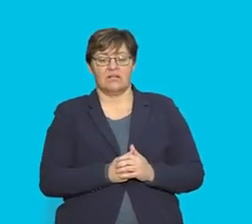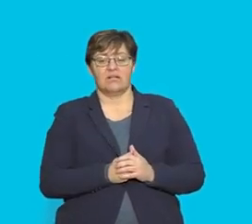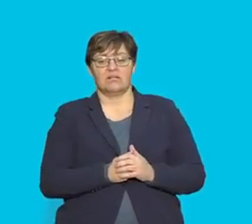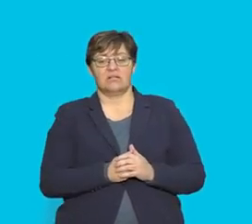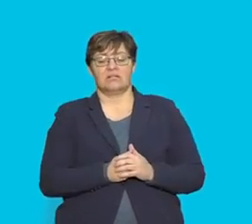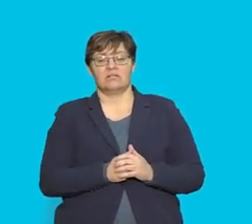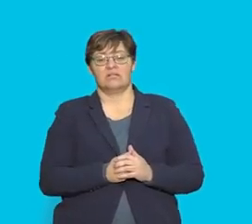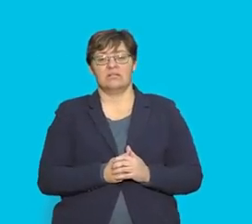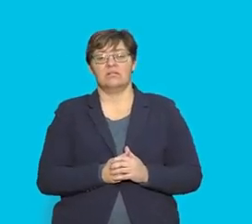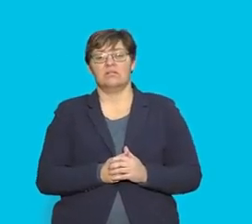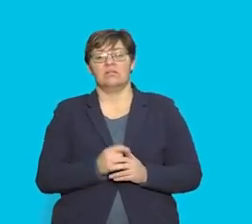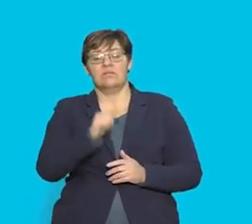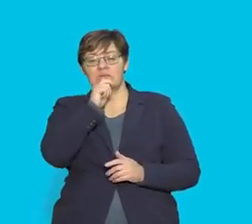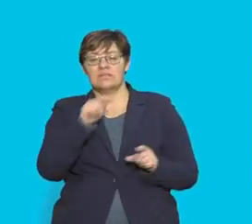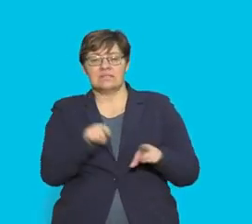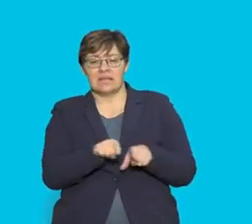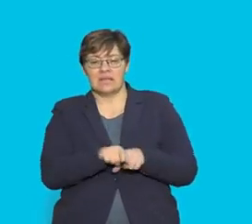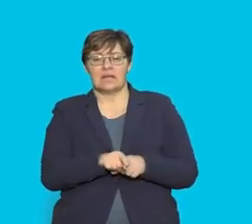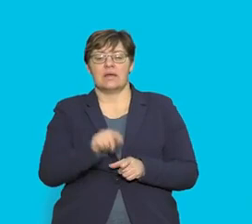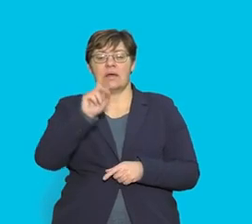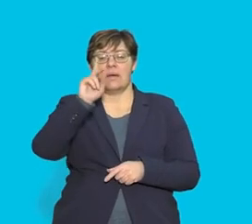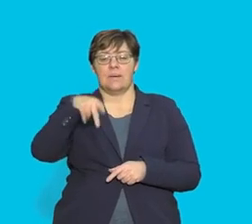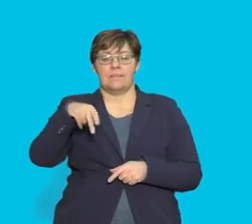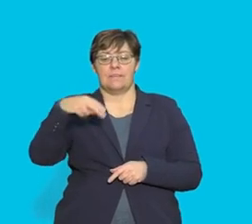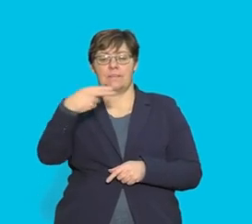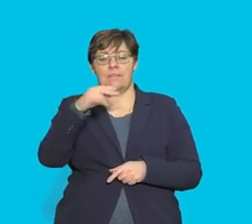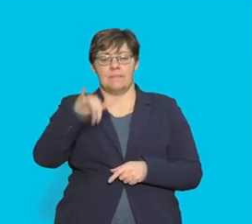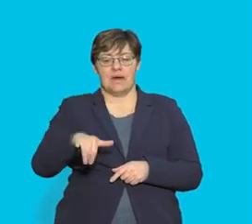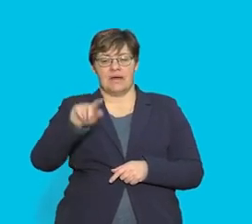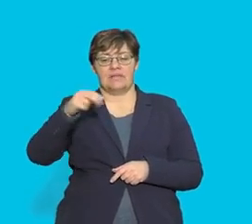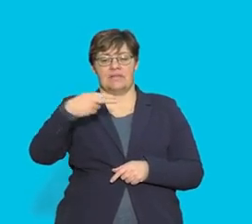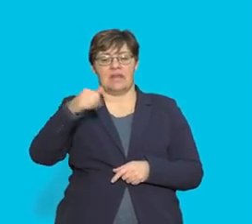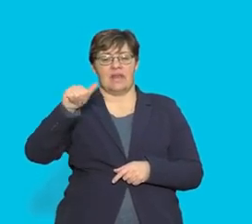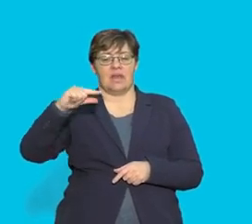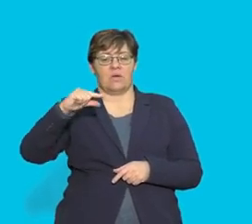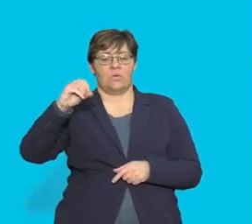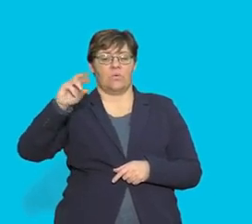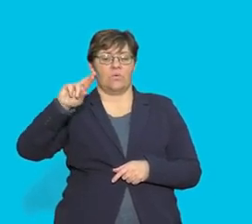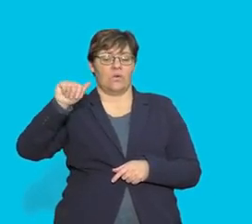triangle, right? Where we can use things like Pythagoras,